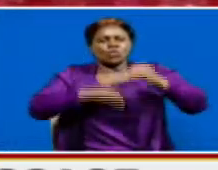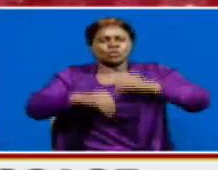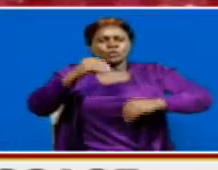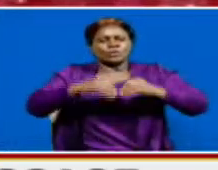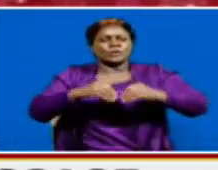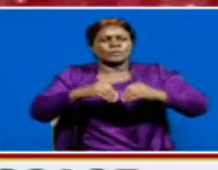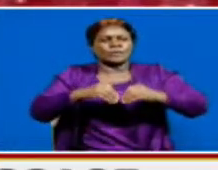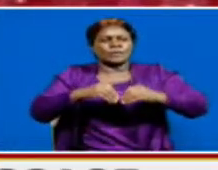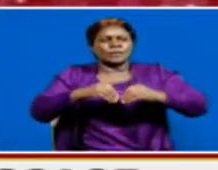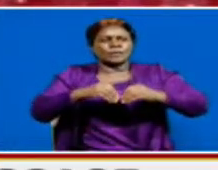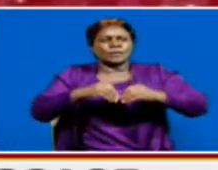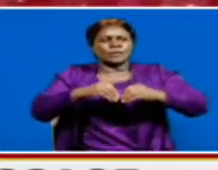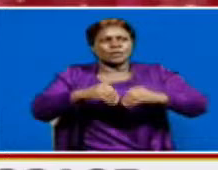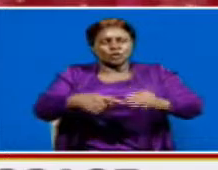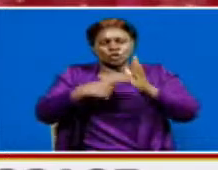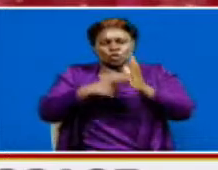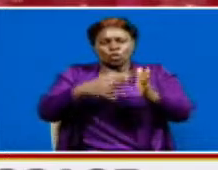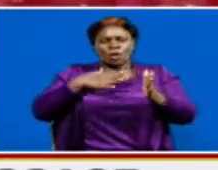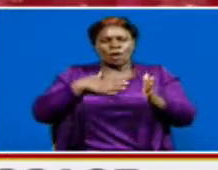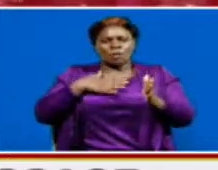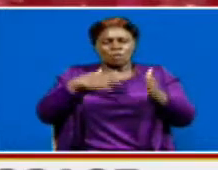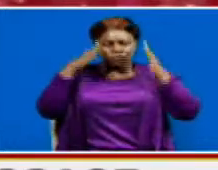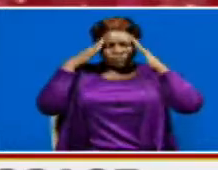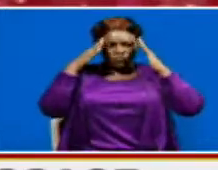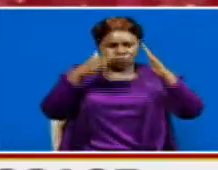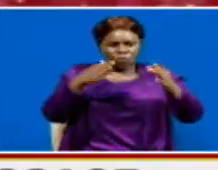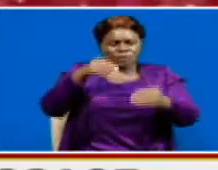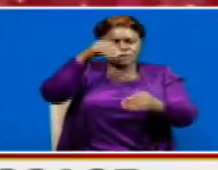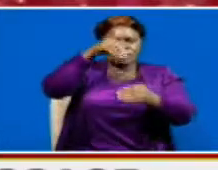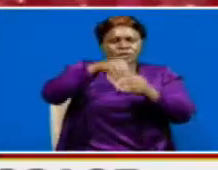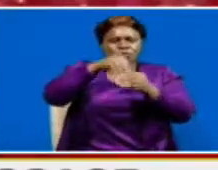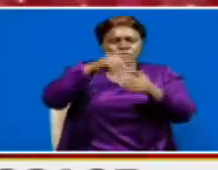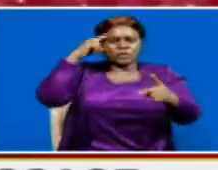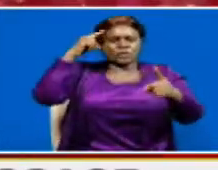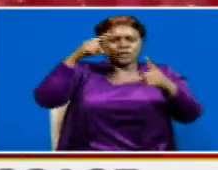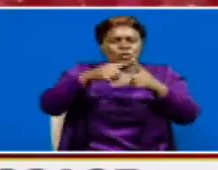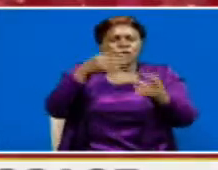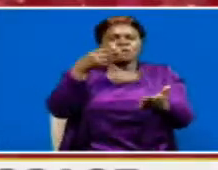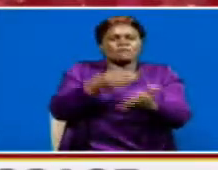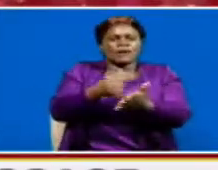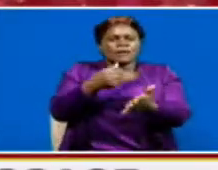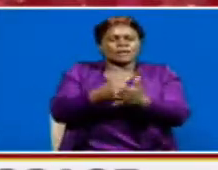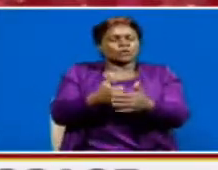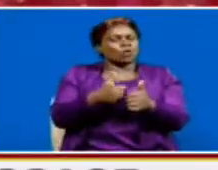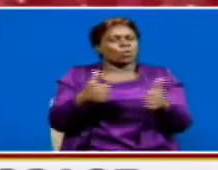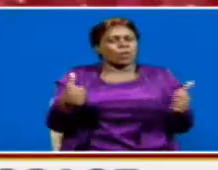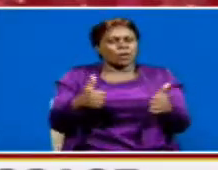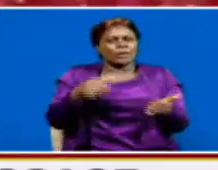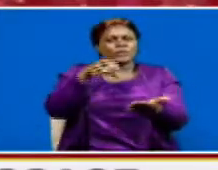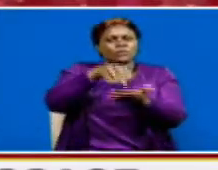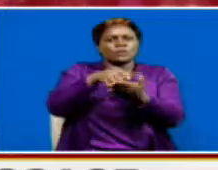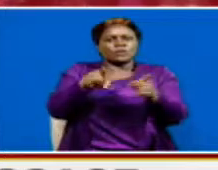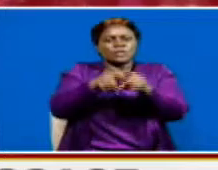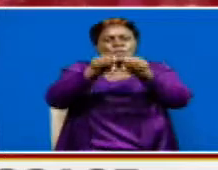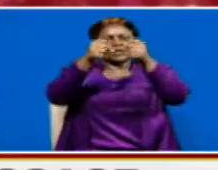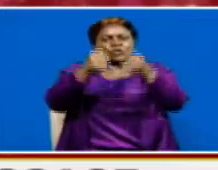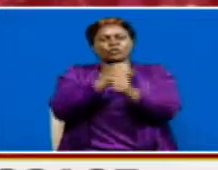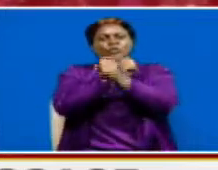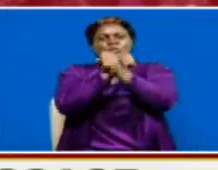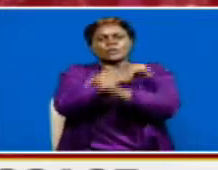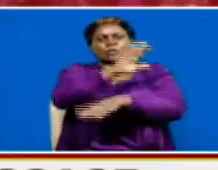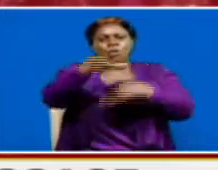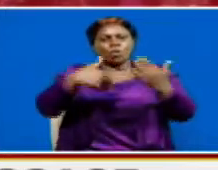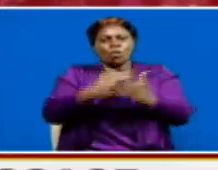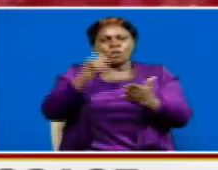model exemplify our dedication to inclusive growth, financial well-being, and social security for